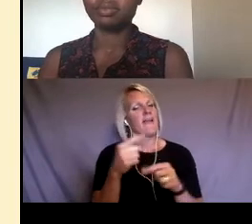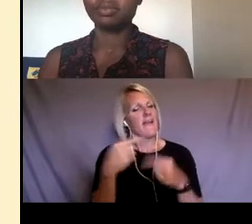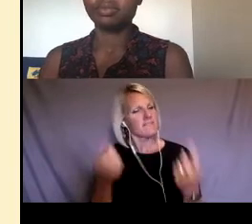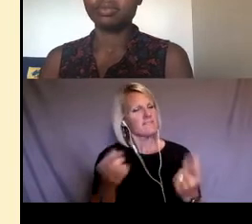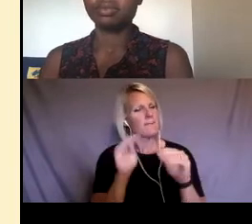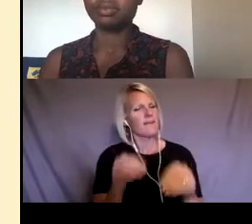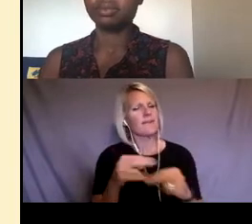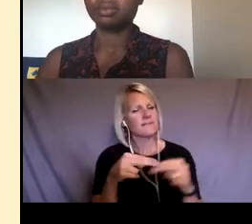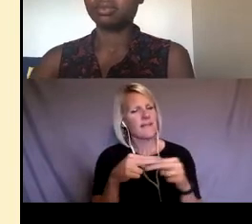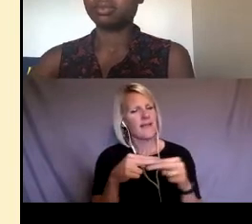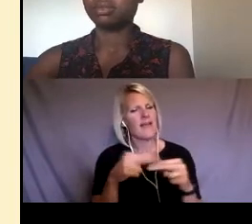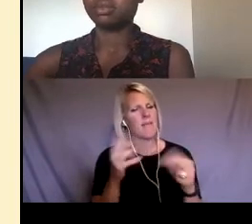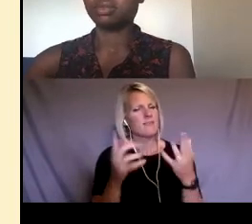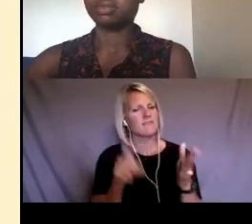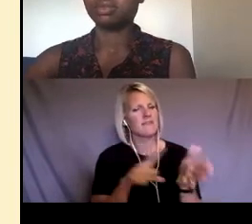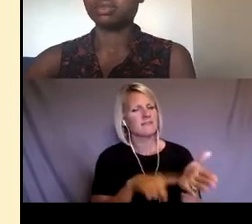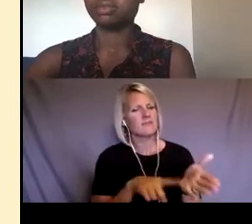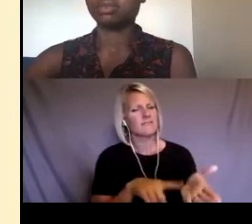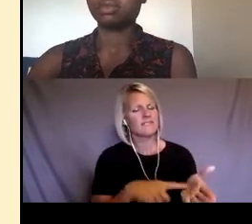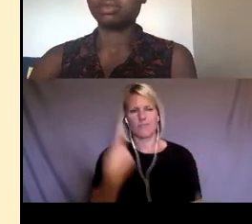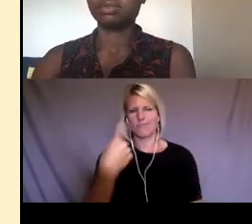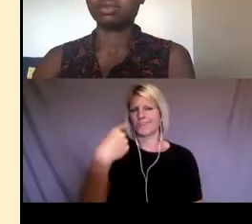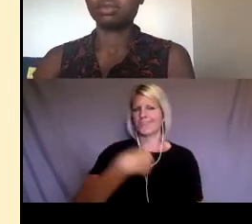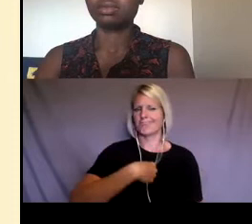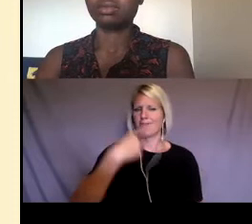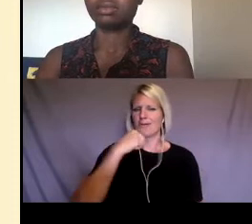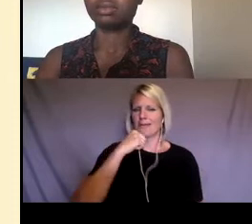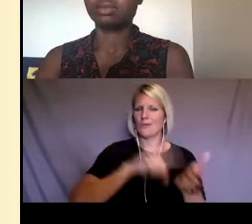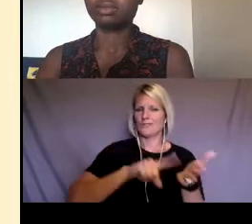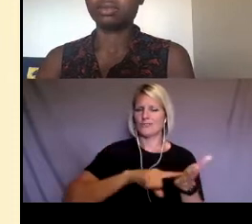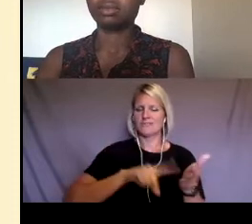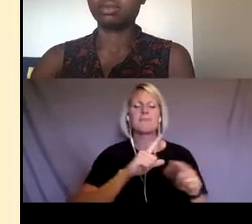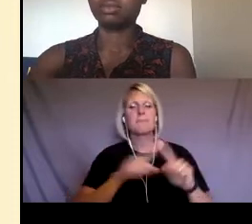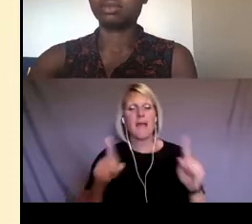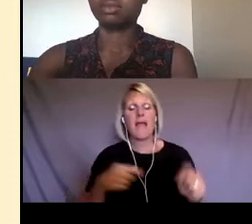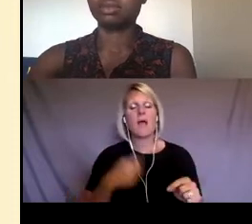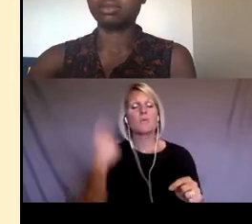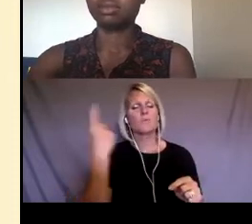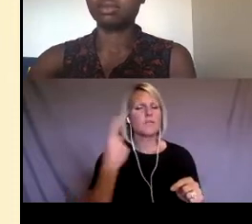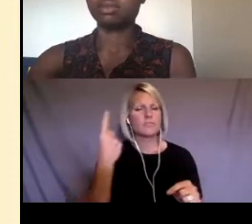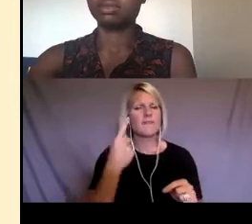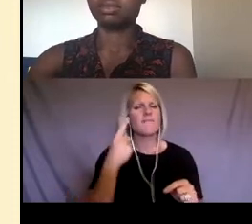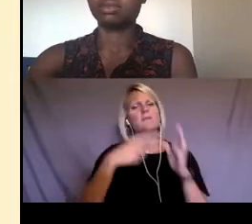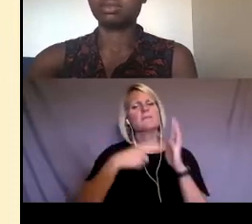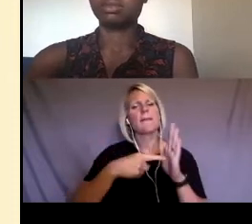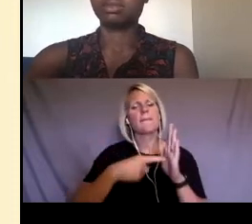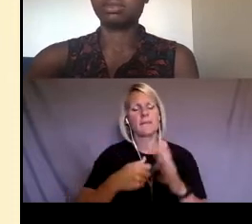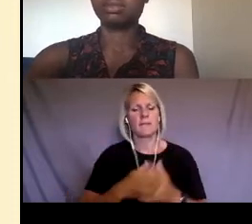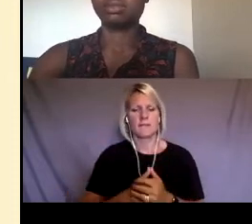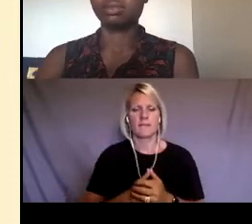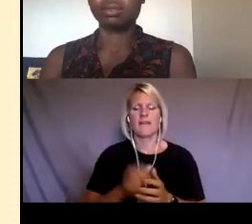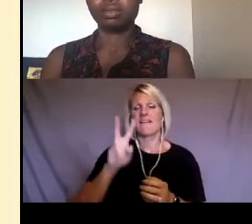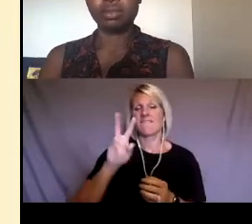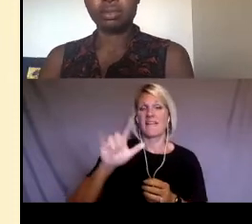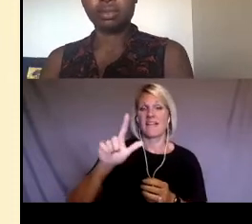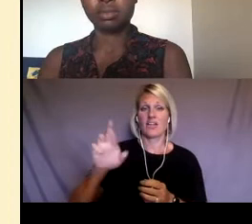should have did some research, so shame on me. But I was wondering, like, for example, like on Villard in my neighborhood,